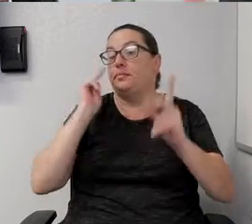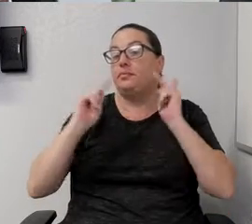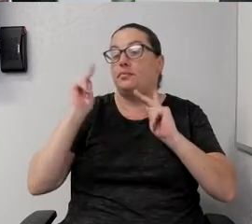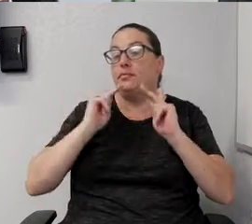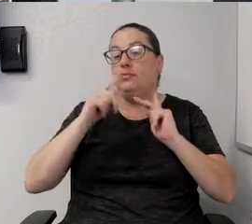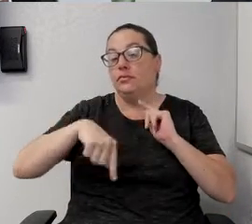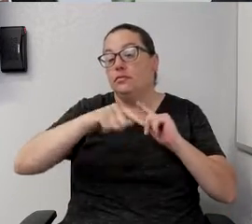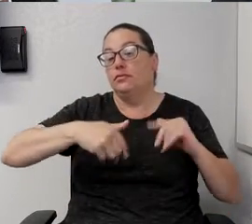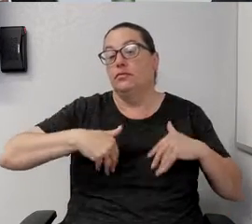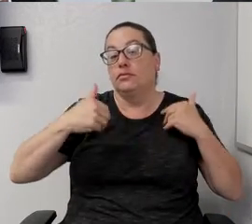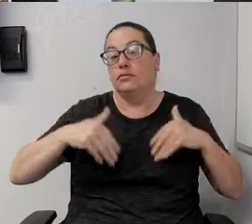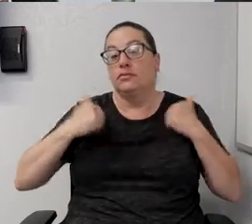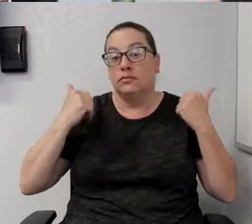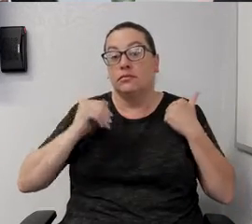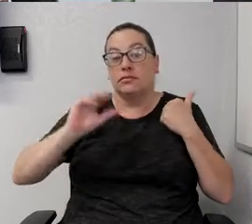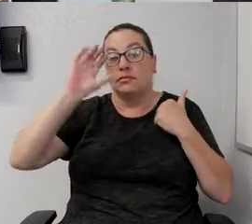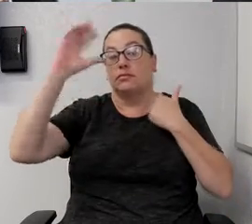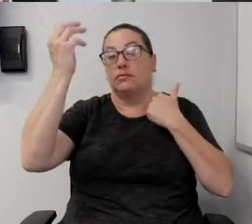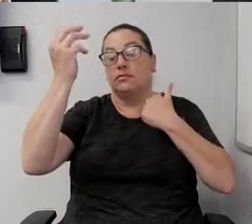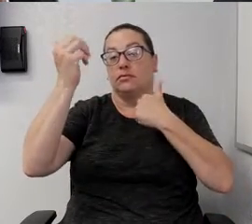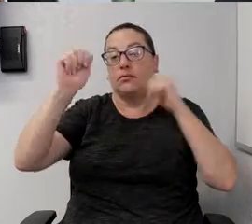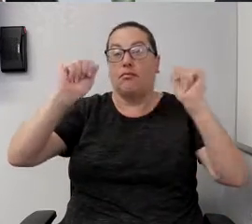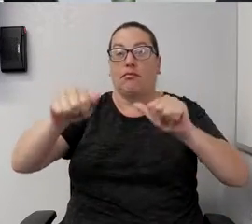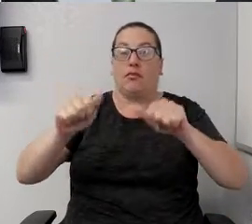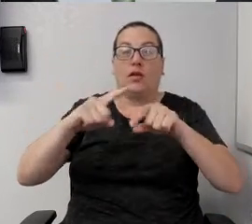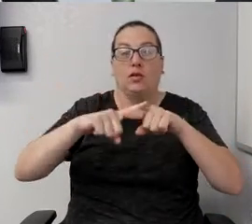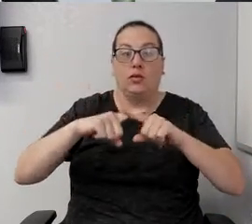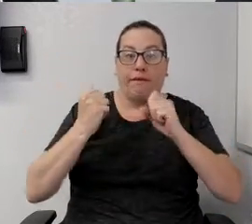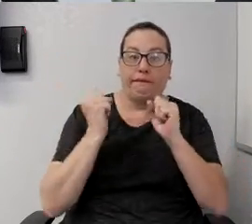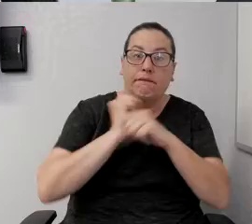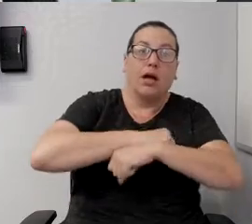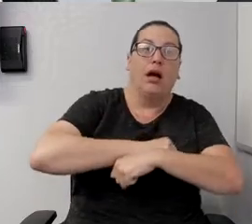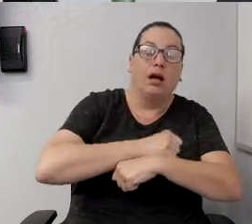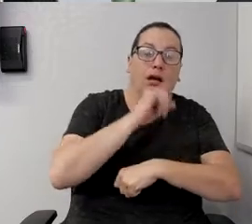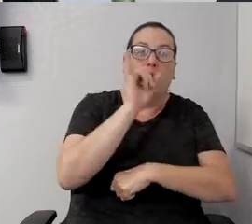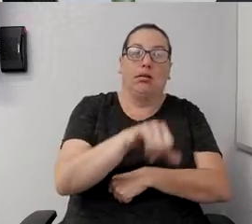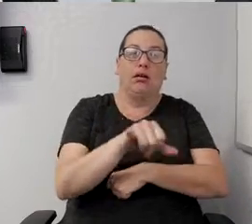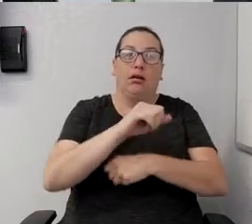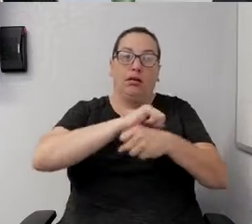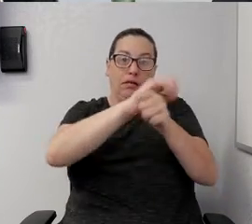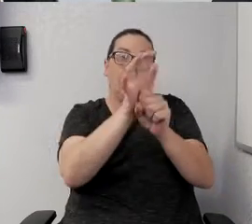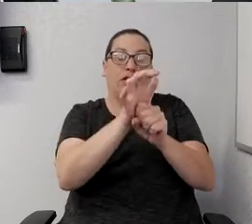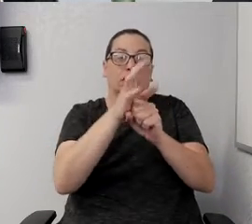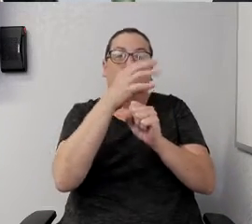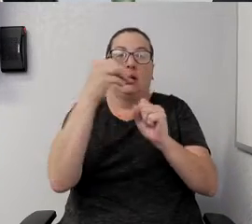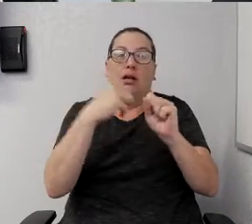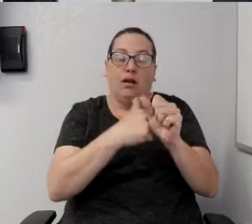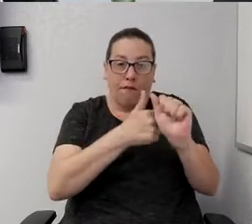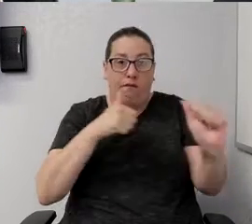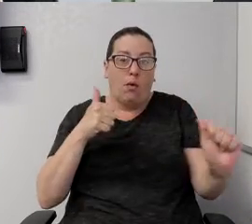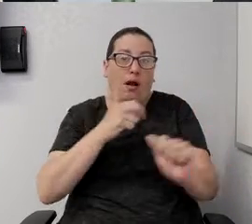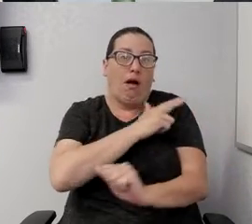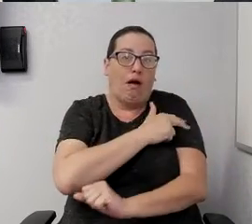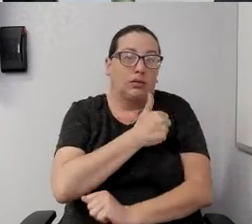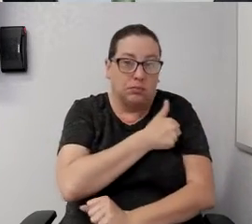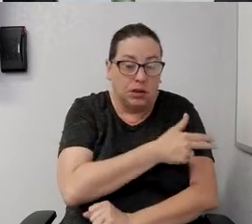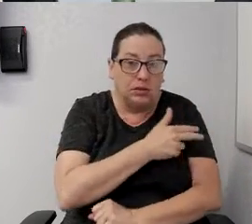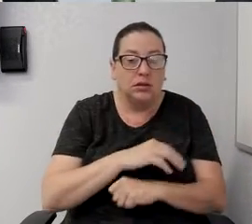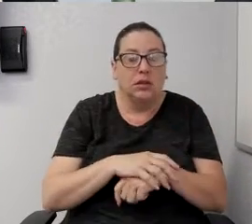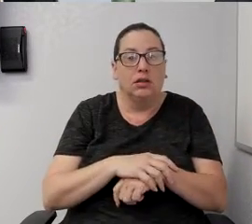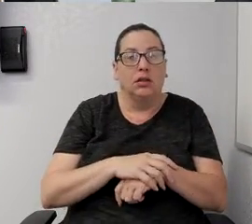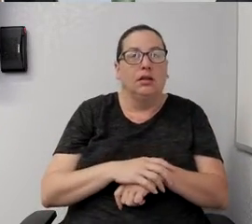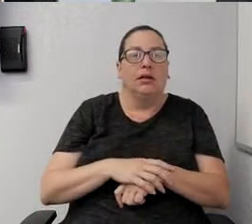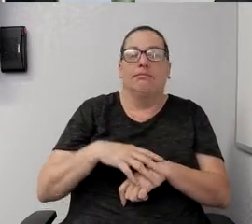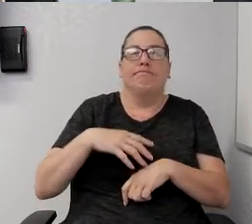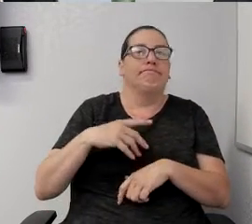fare better in fighting the virus, successfully fighting the virus and avoiding hospitalization, they have